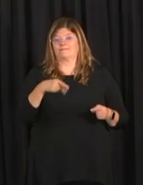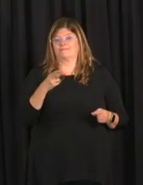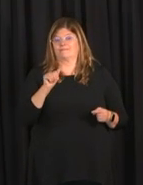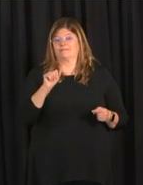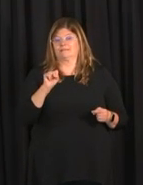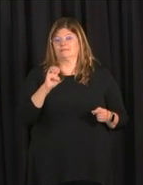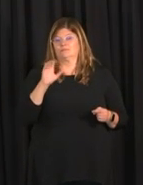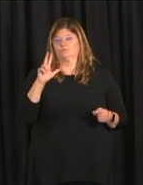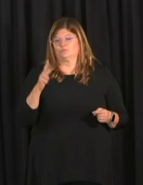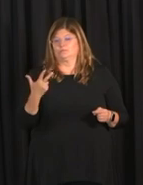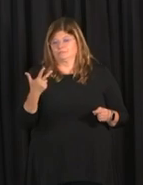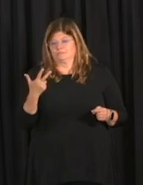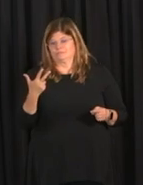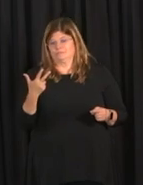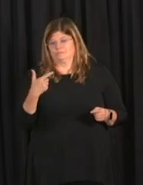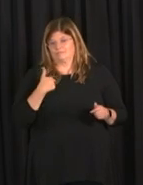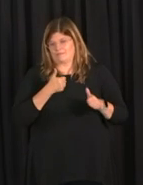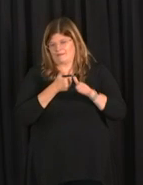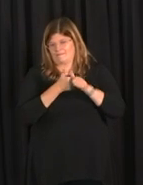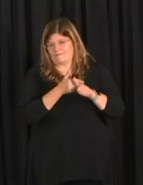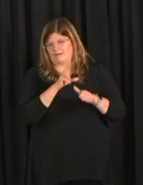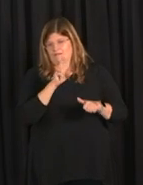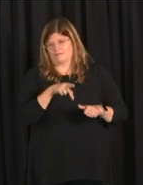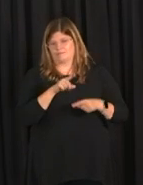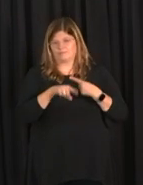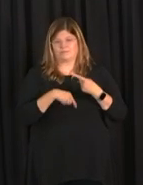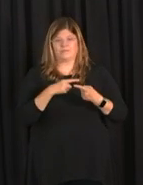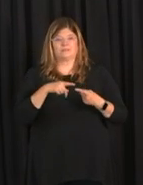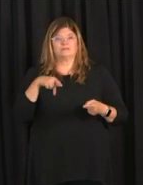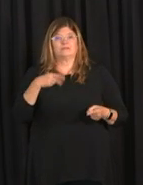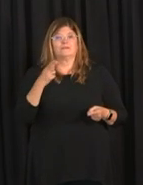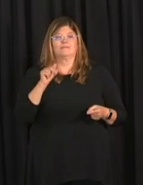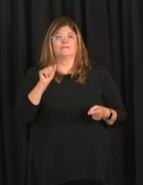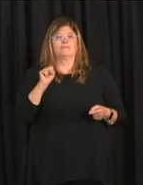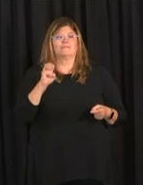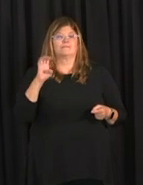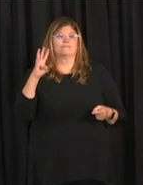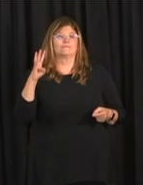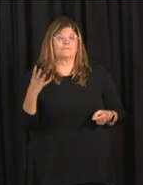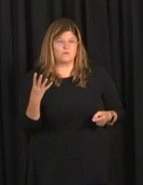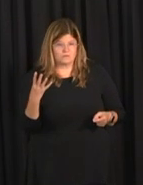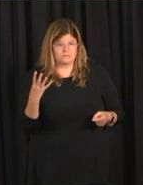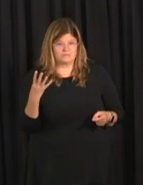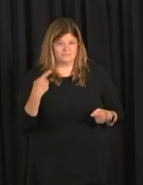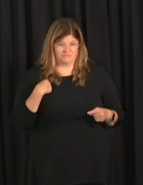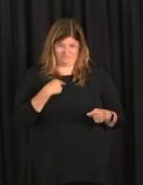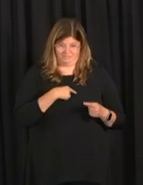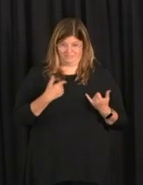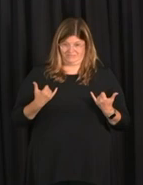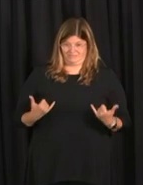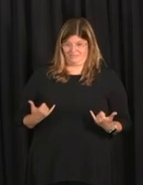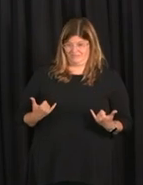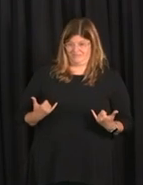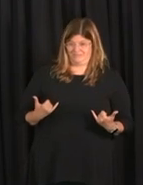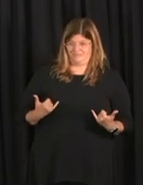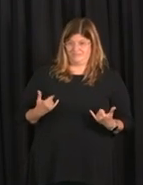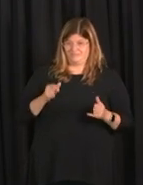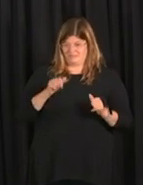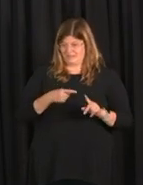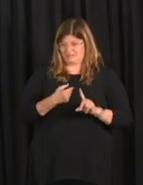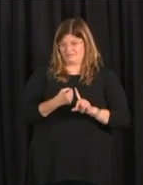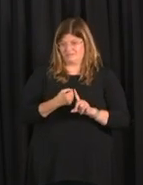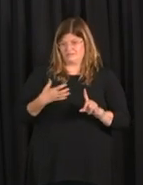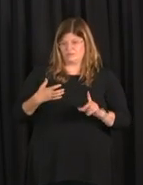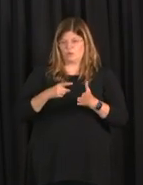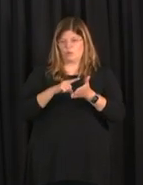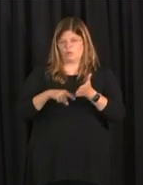kind of dovetail on what Mark asked you about phase 4. Because we are where we are now, could you talk about